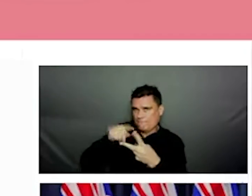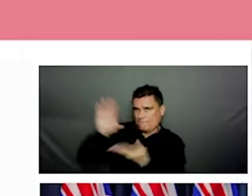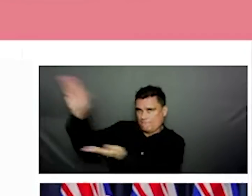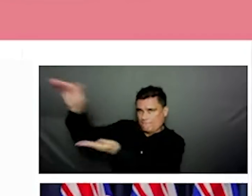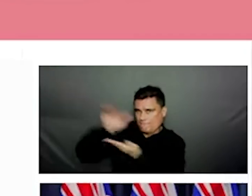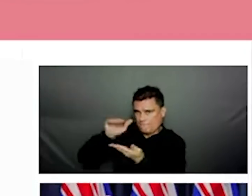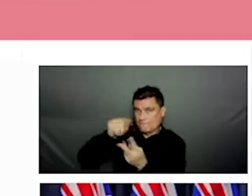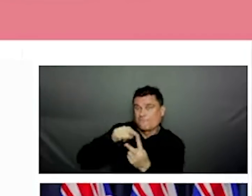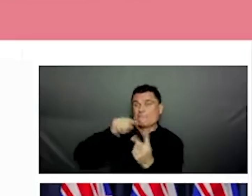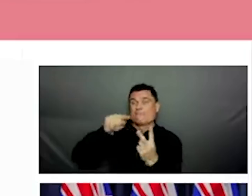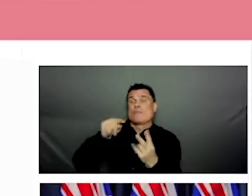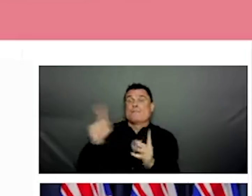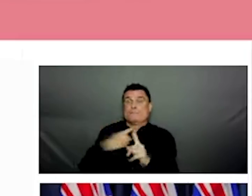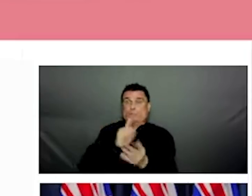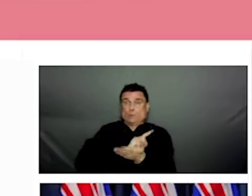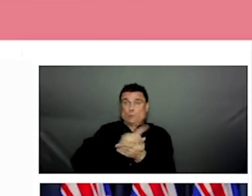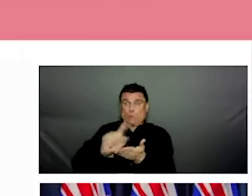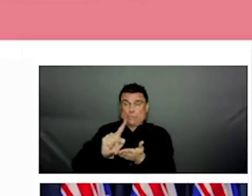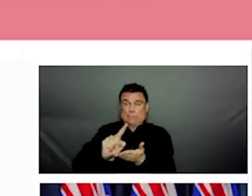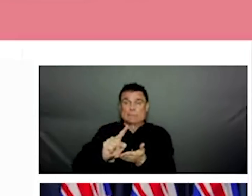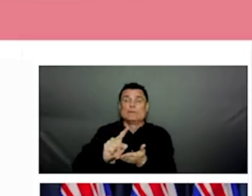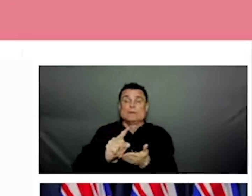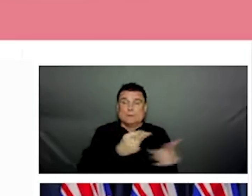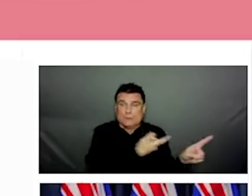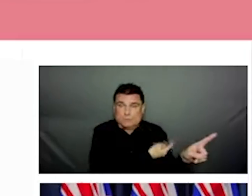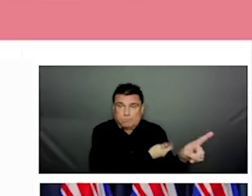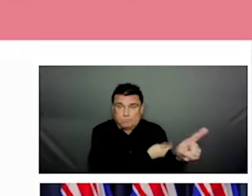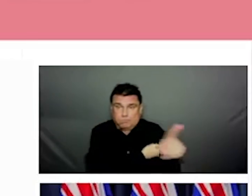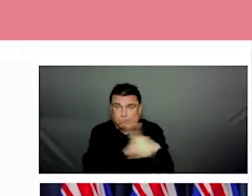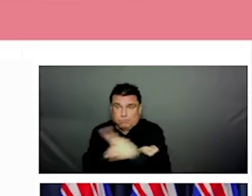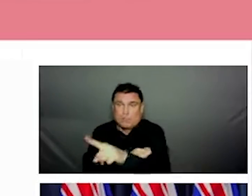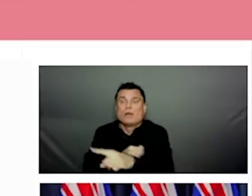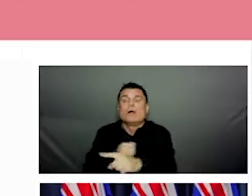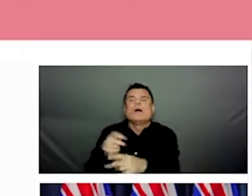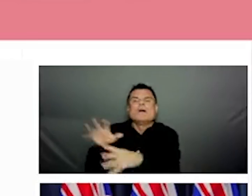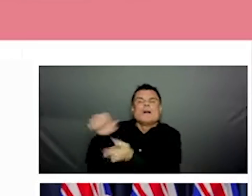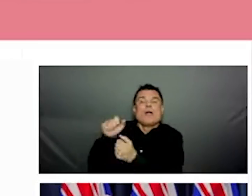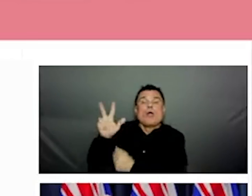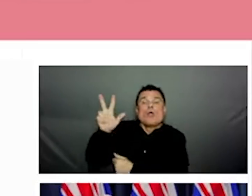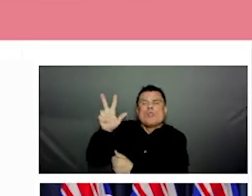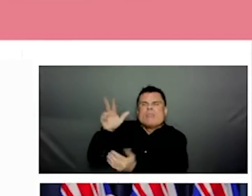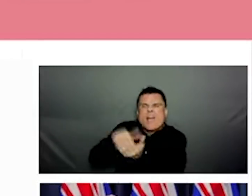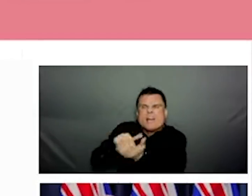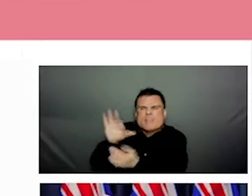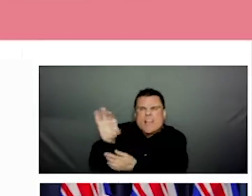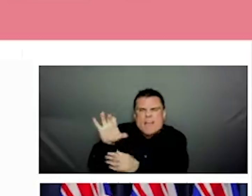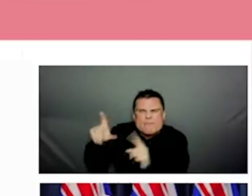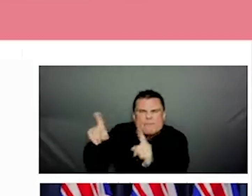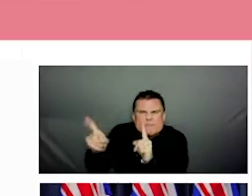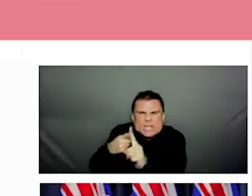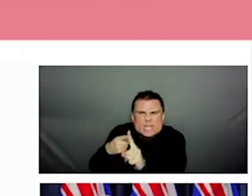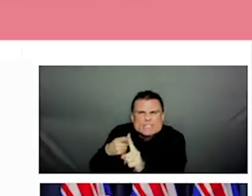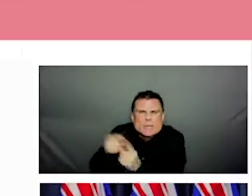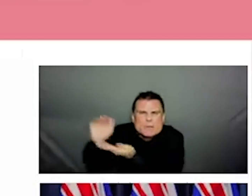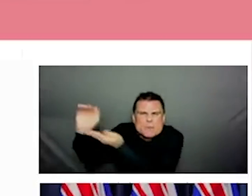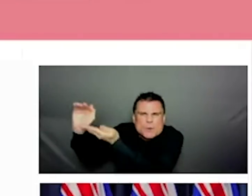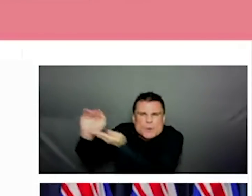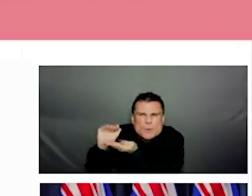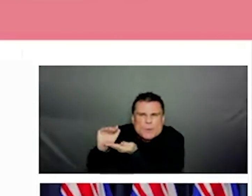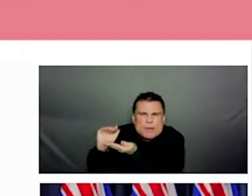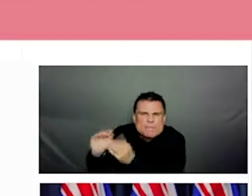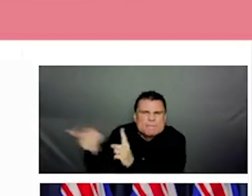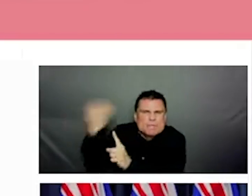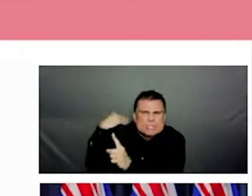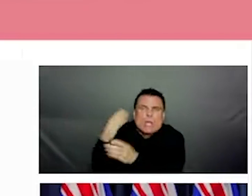amount, as you recall, in both one place in Fraser, one place in Vancouver Coastal, as a way to test and proof the